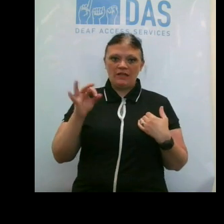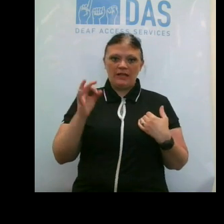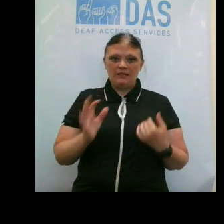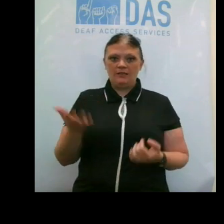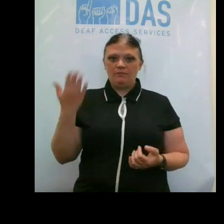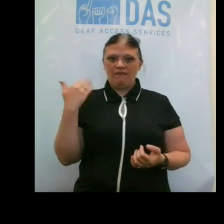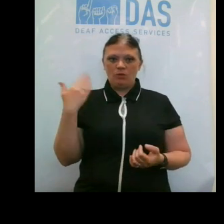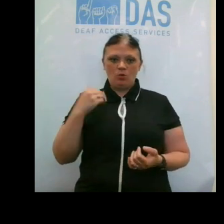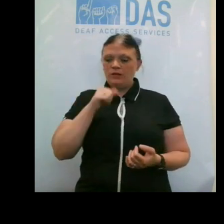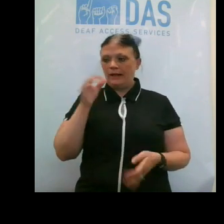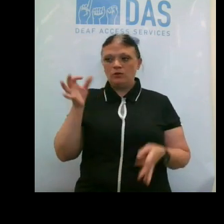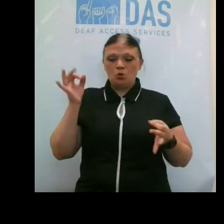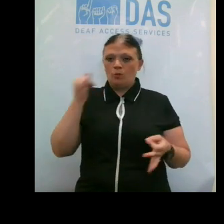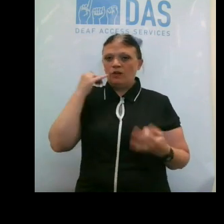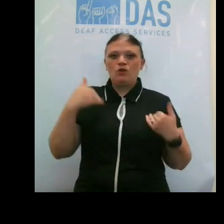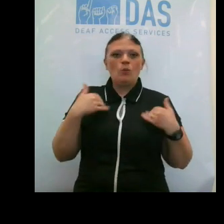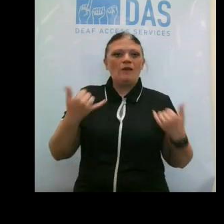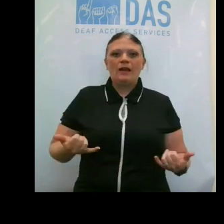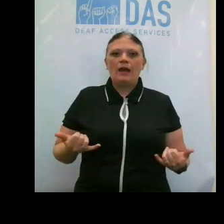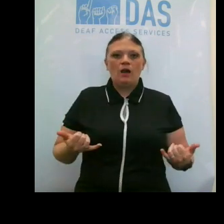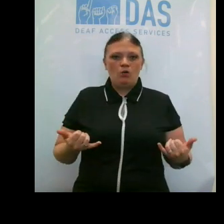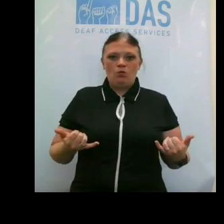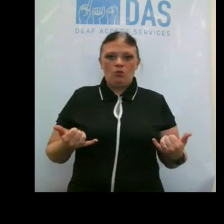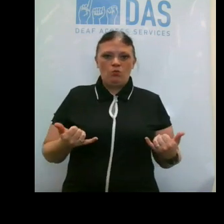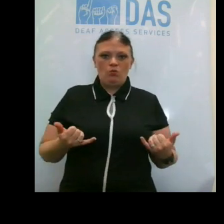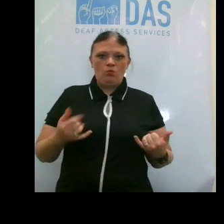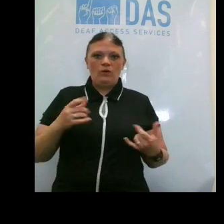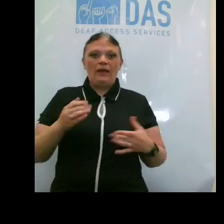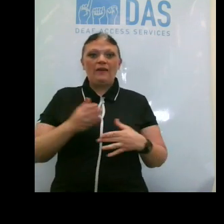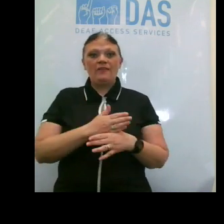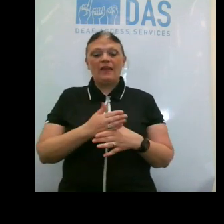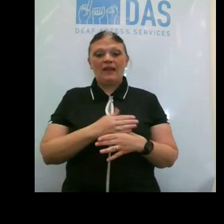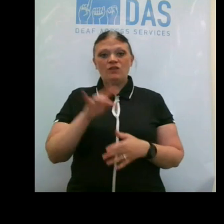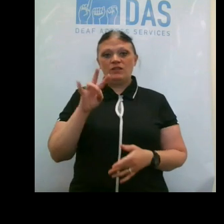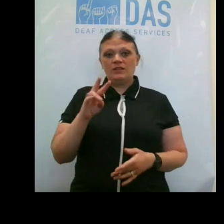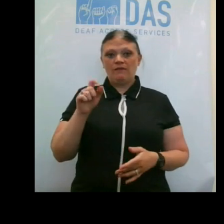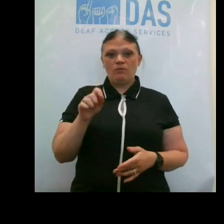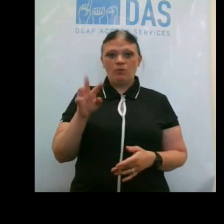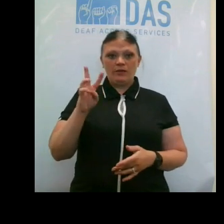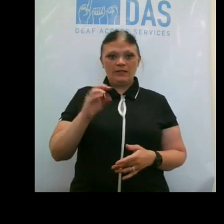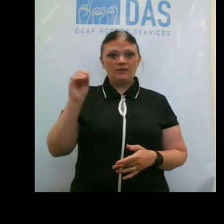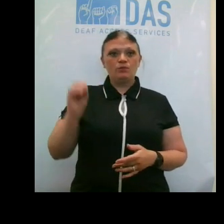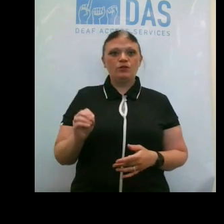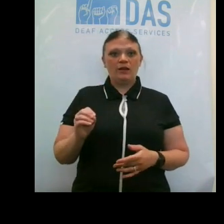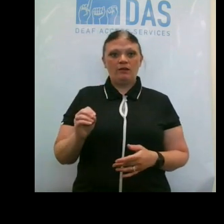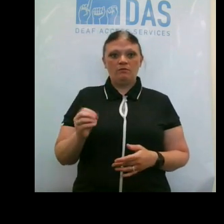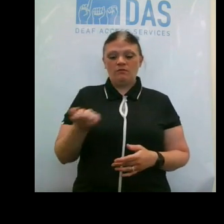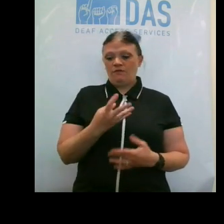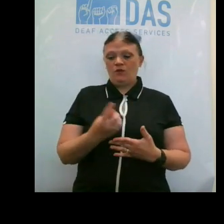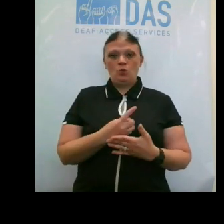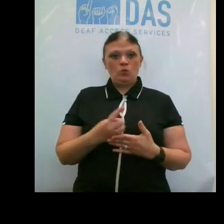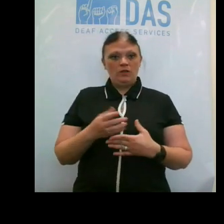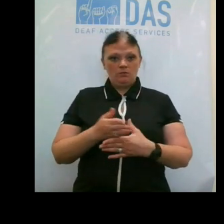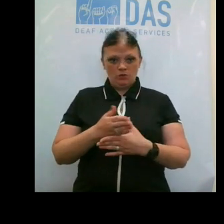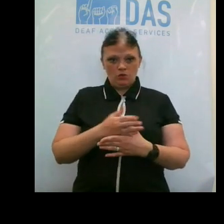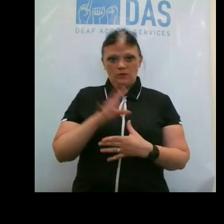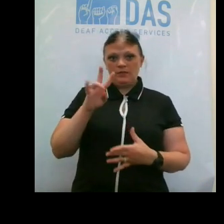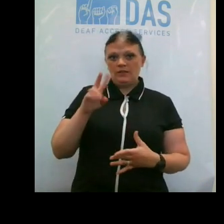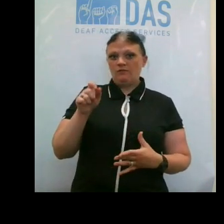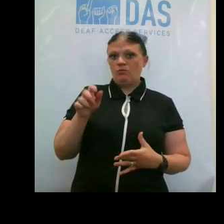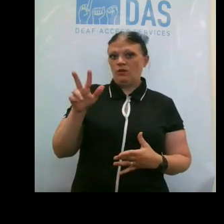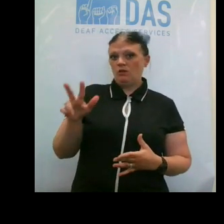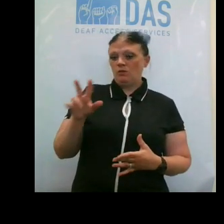not to determine if you have COVID-19 now, and the average is 7.6%, with the last few weeks being between 7.3